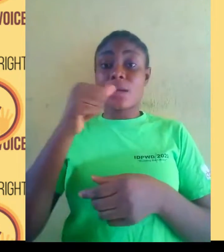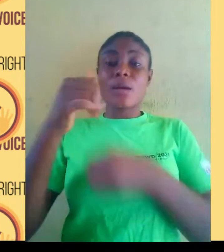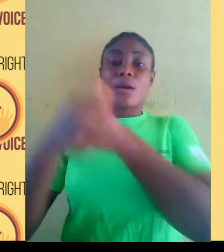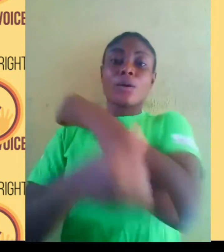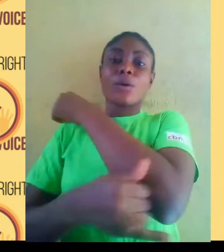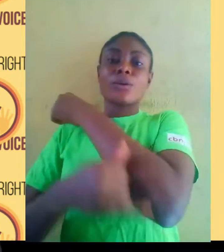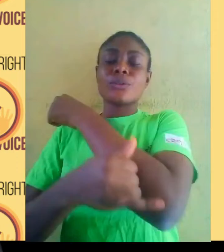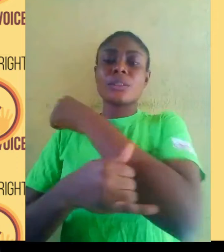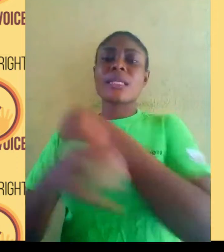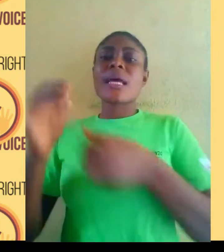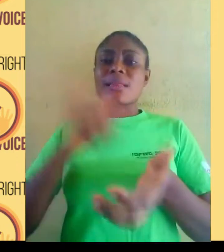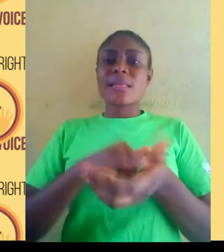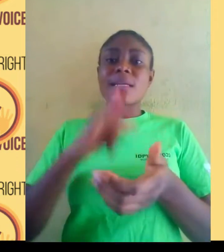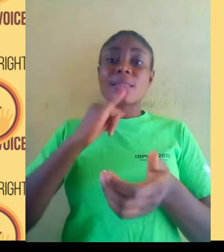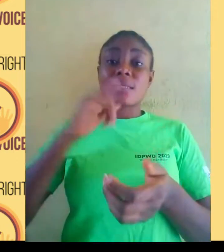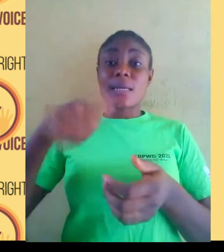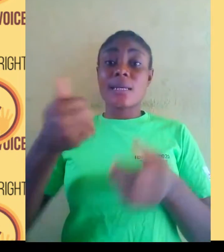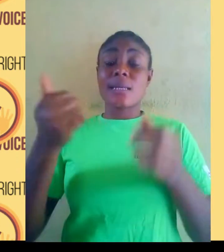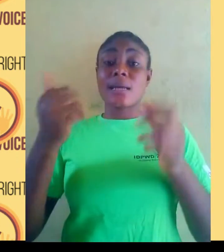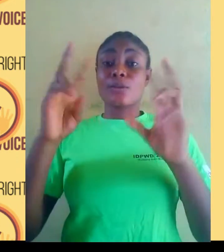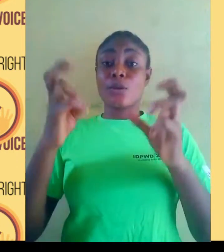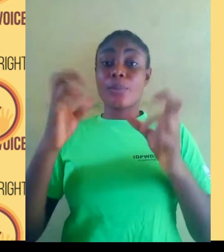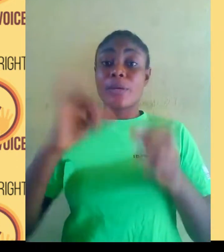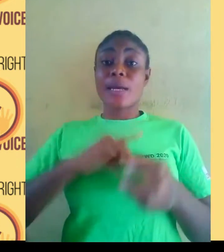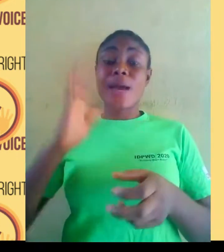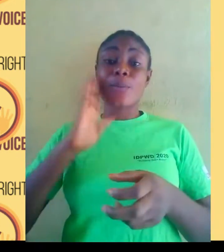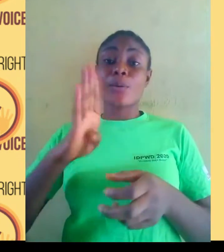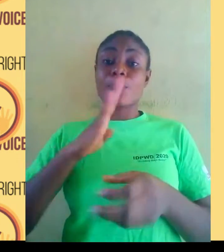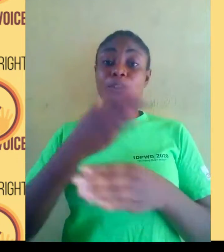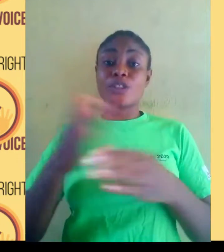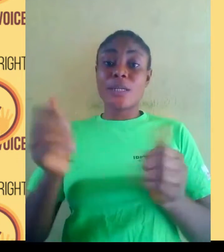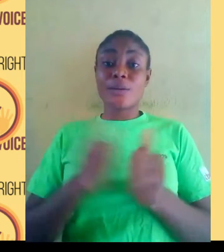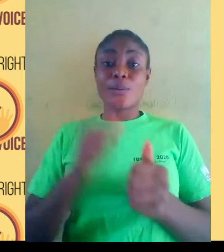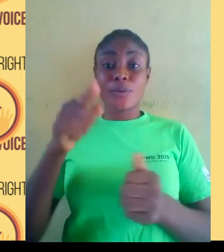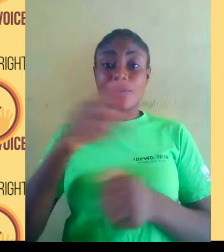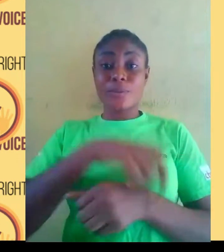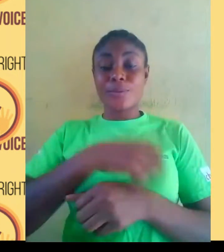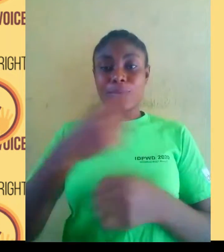countries. So that is still the topic I'm going to be sharing with you today.